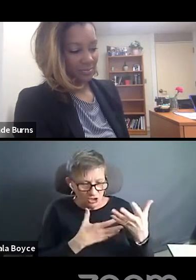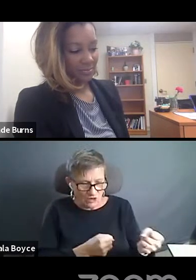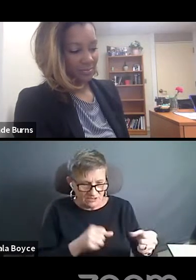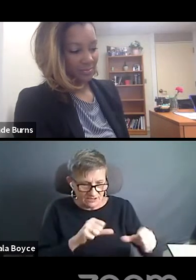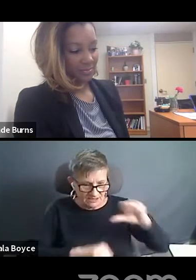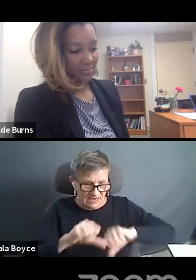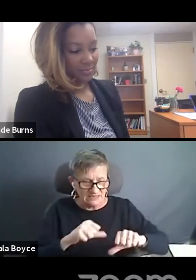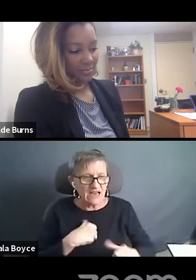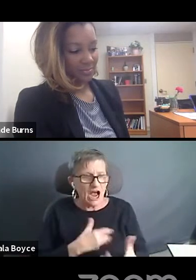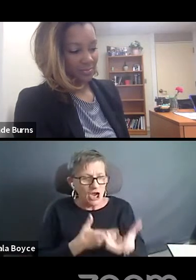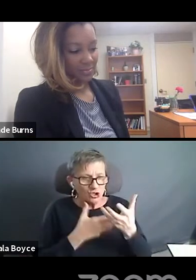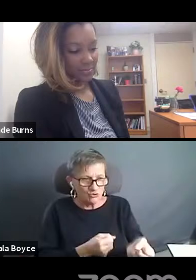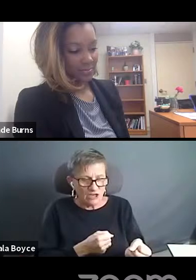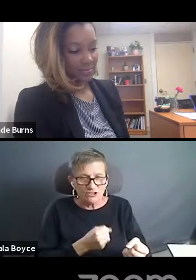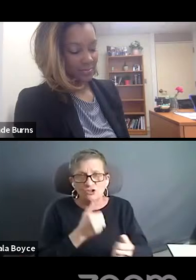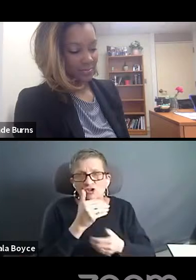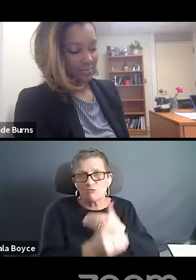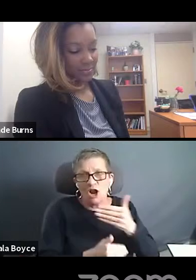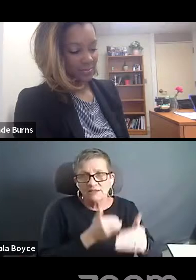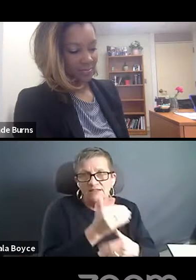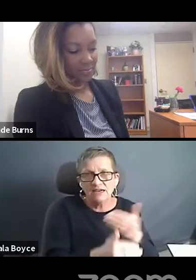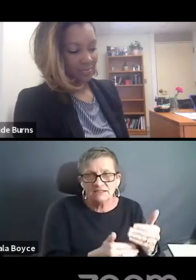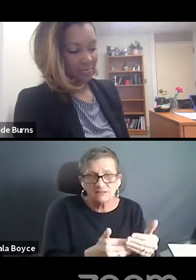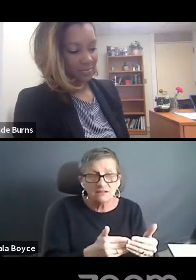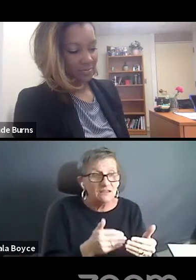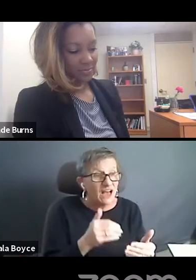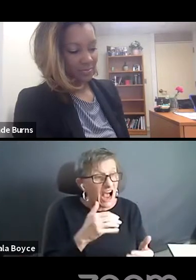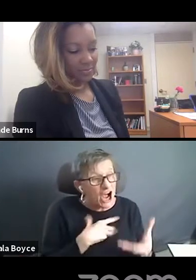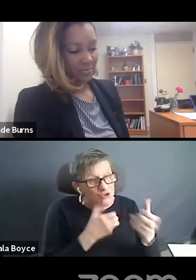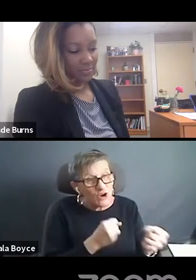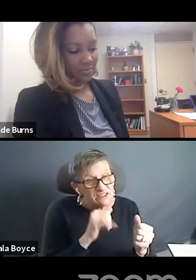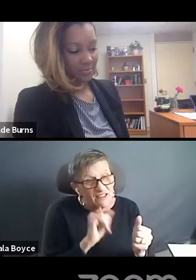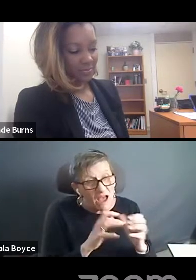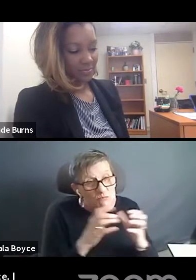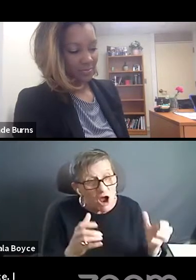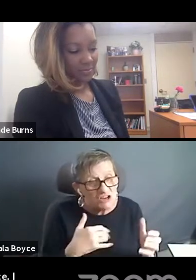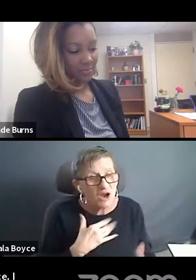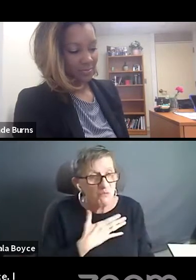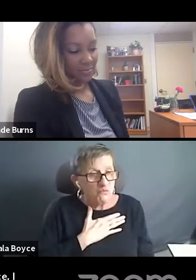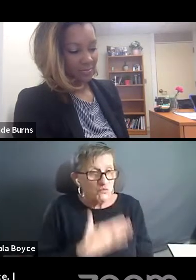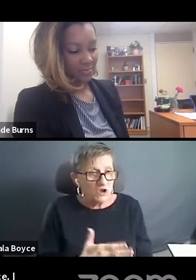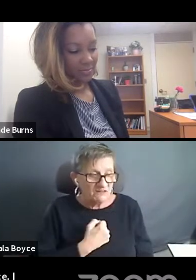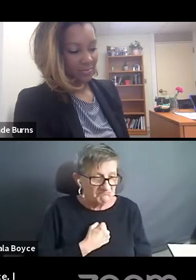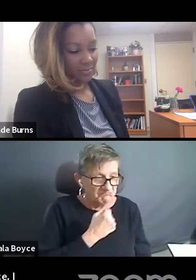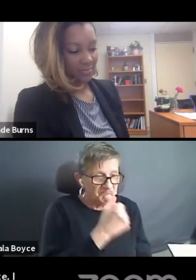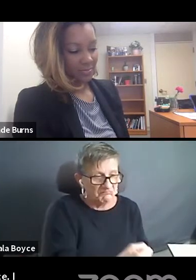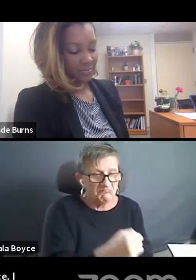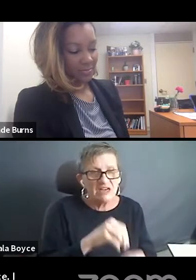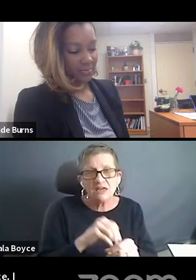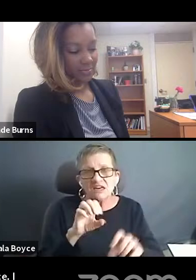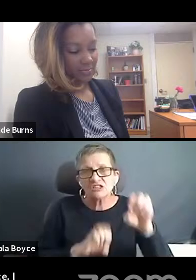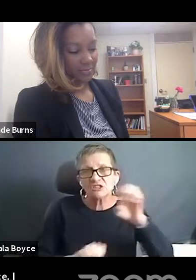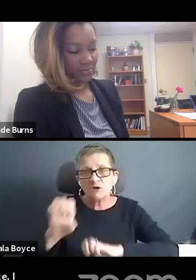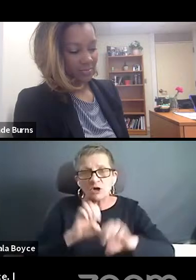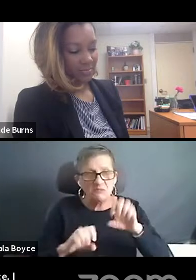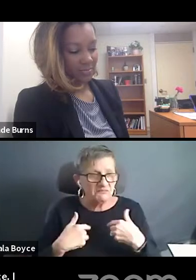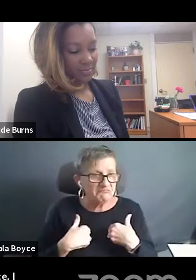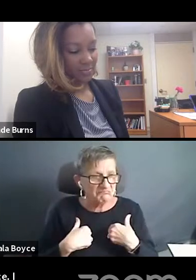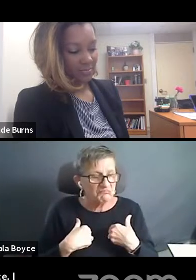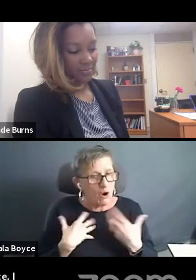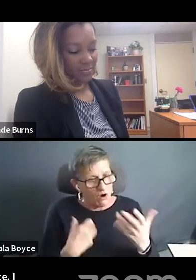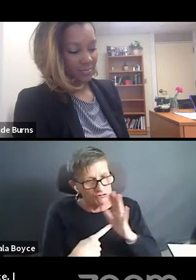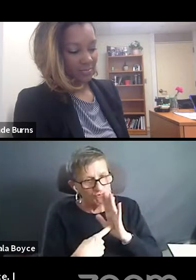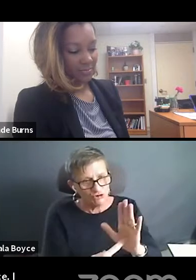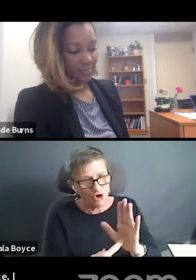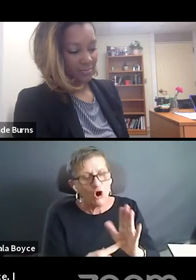this process, so much so that I'm willing to put myself into an experiment to show that I